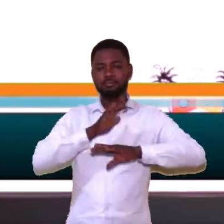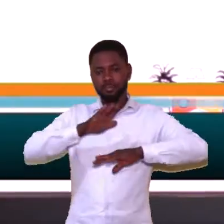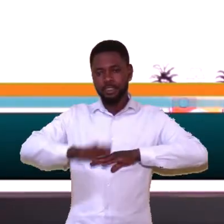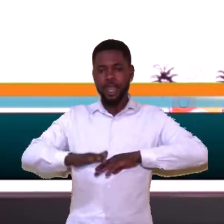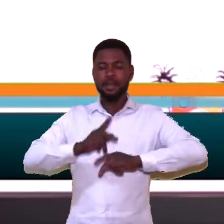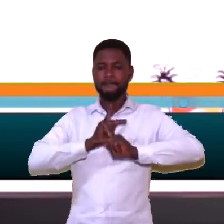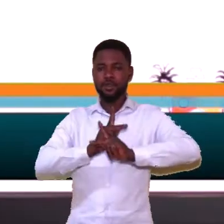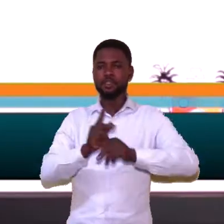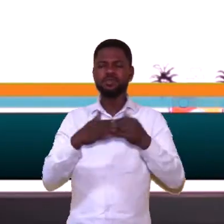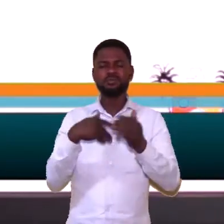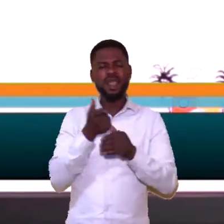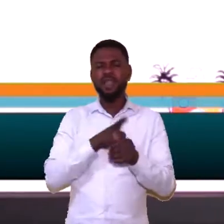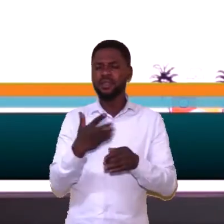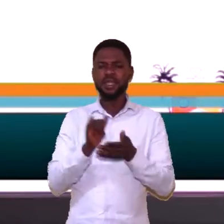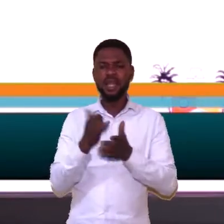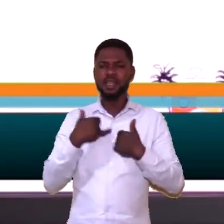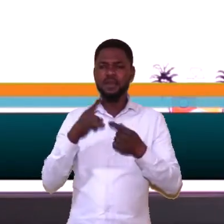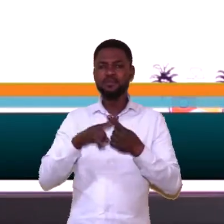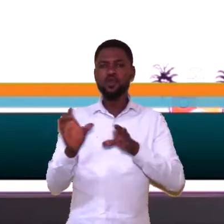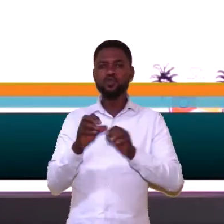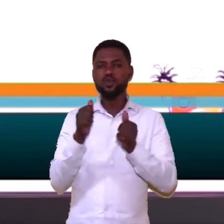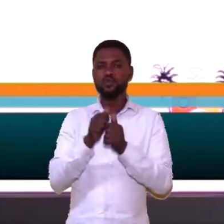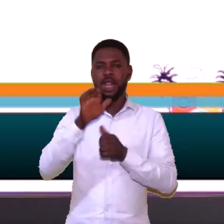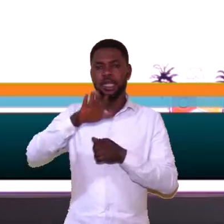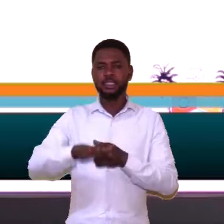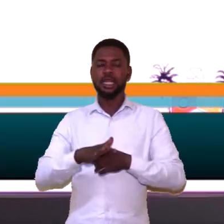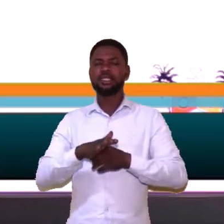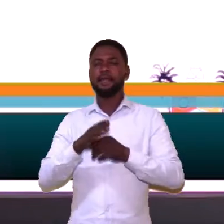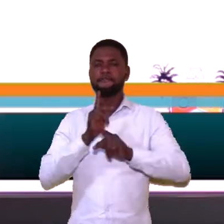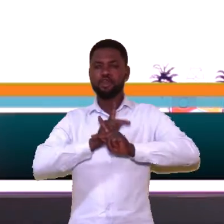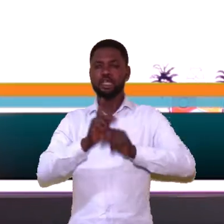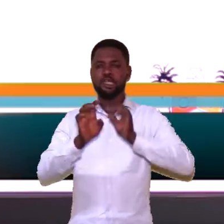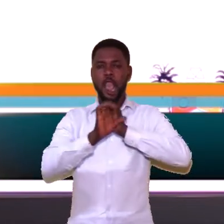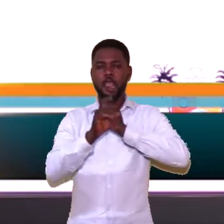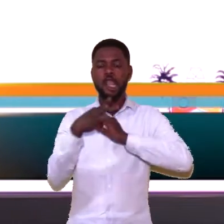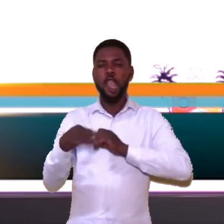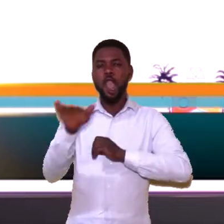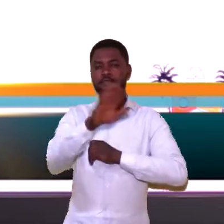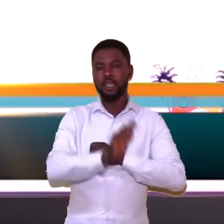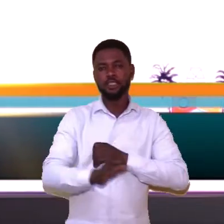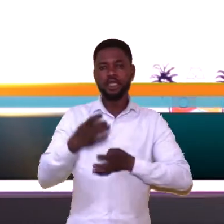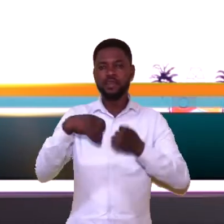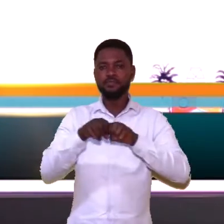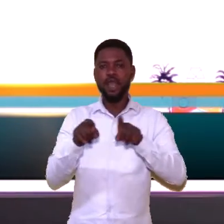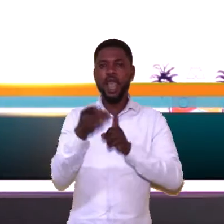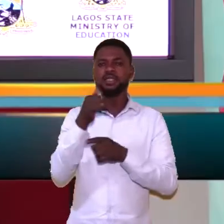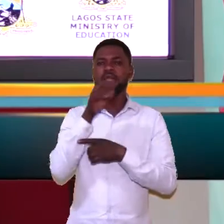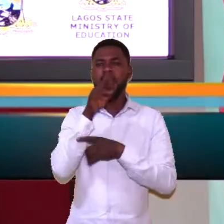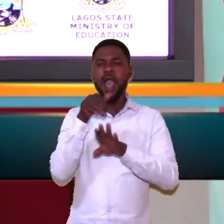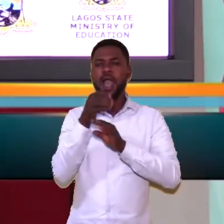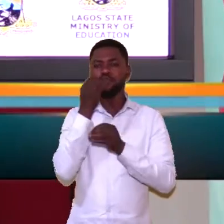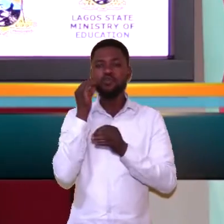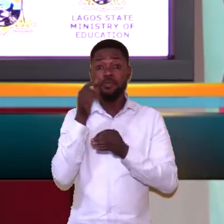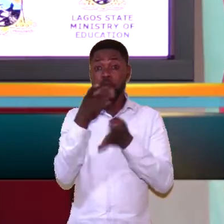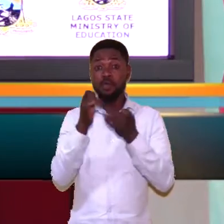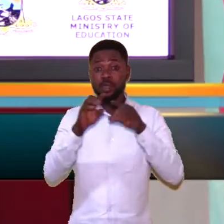child protection issues. Everything that has to do with child protection and advocacy of your children, even as they are home. Now, do